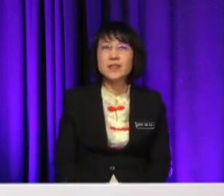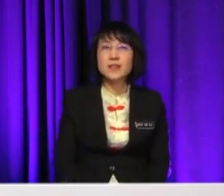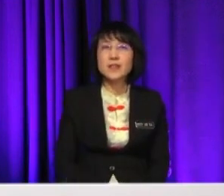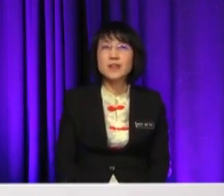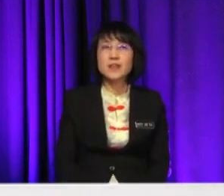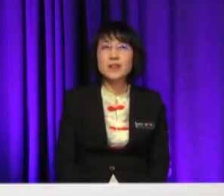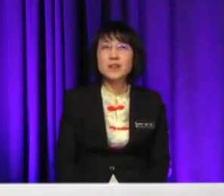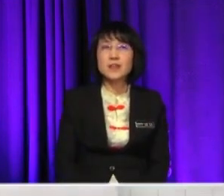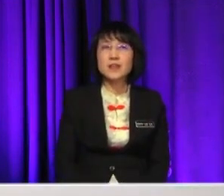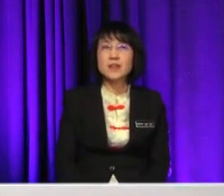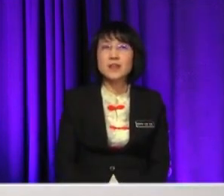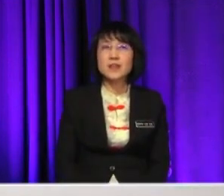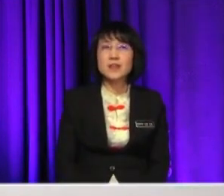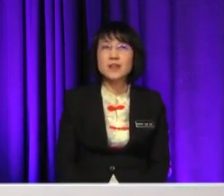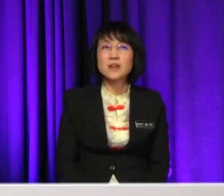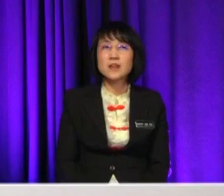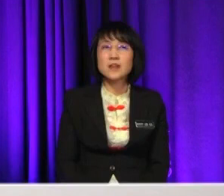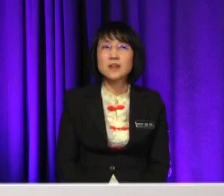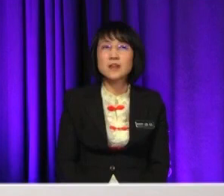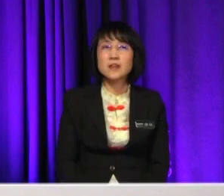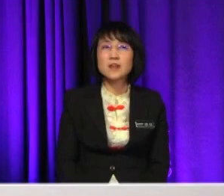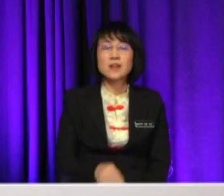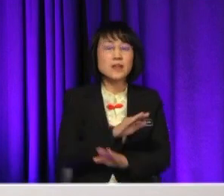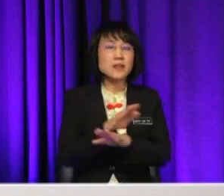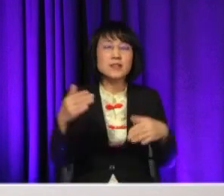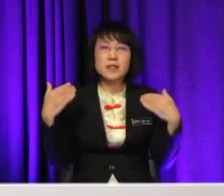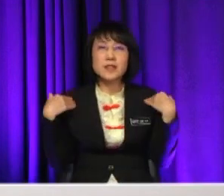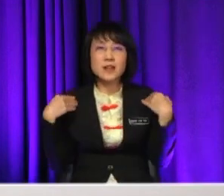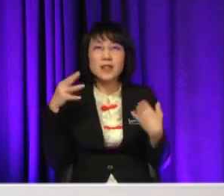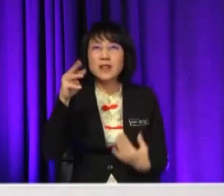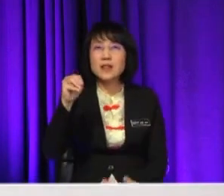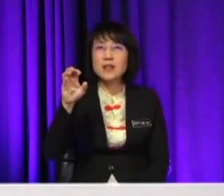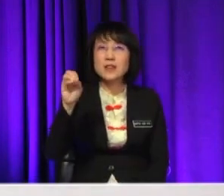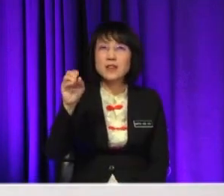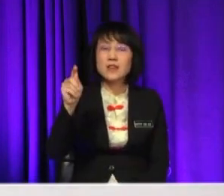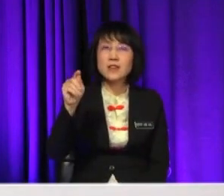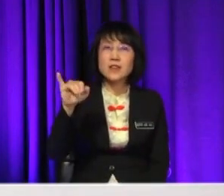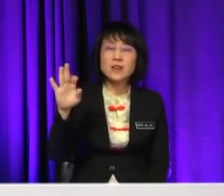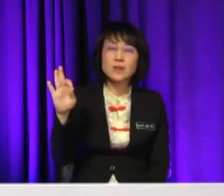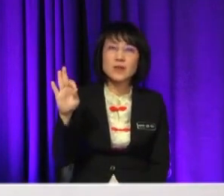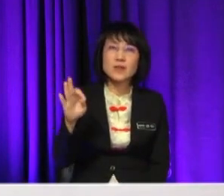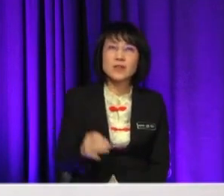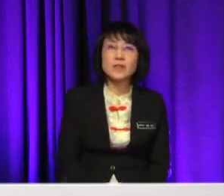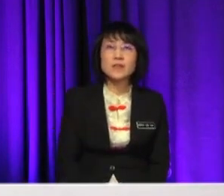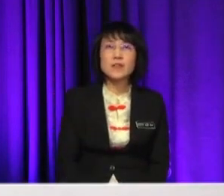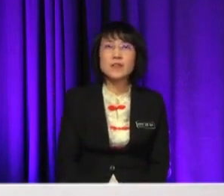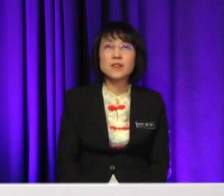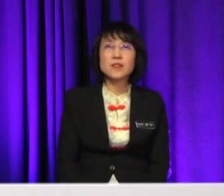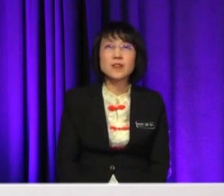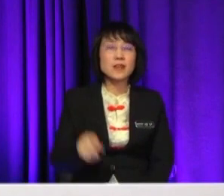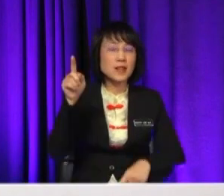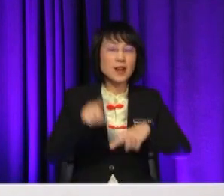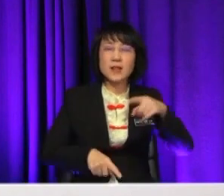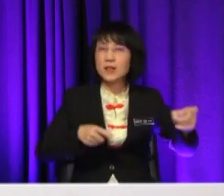he doesn't have a motive, if you would say. Yeah, he doesn't have a motive. It's just like uncontrollable,